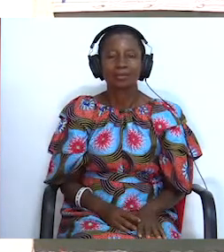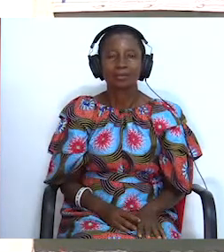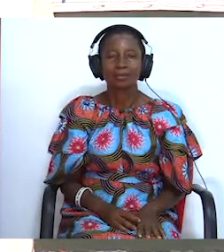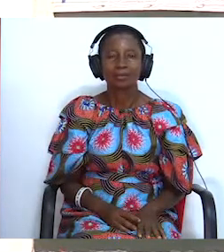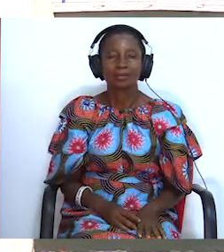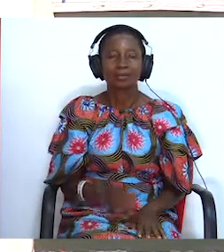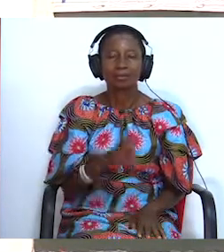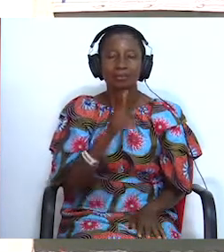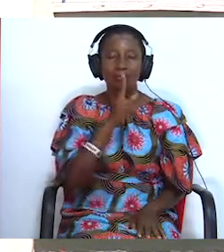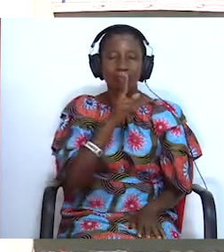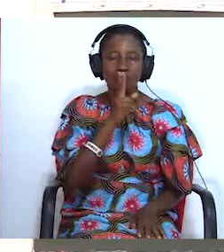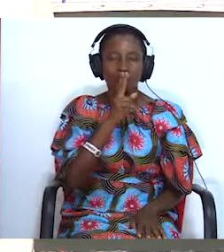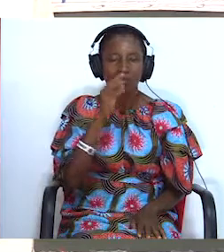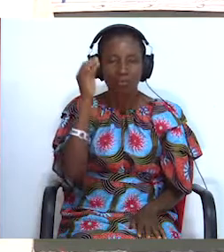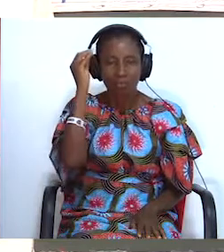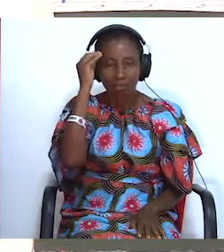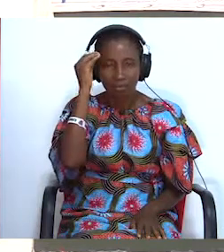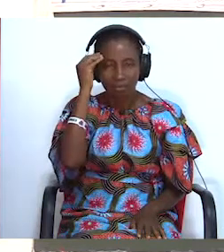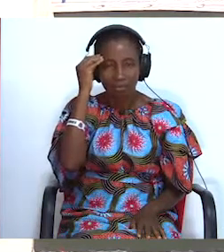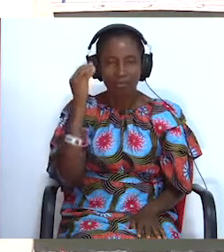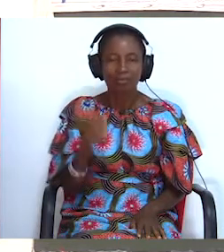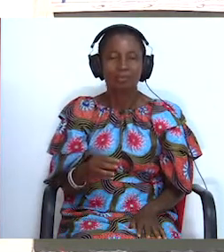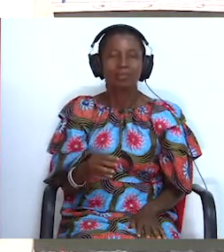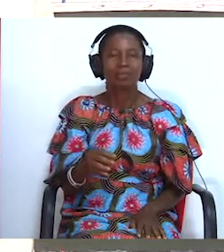say snake?